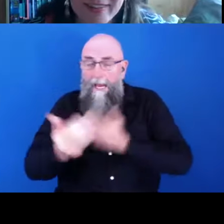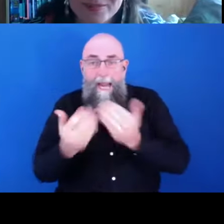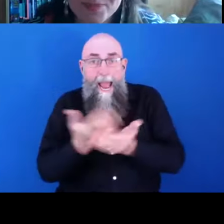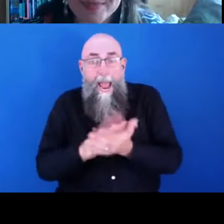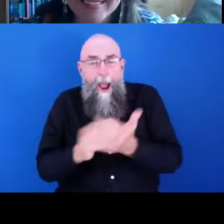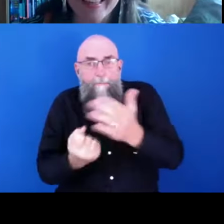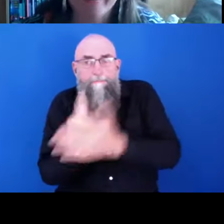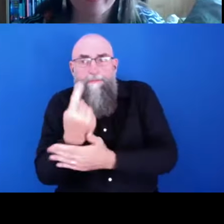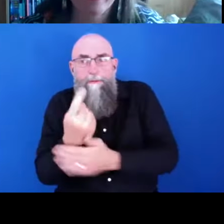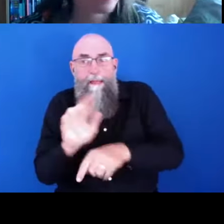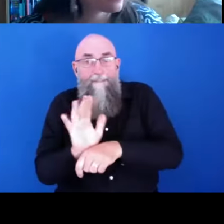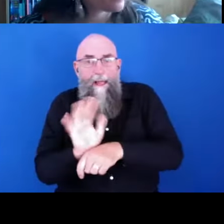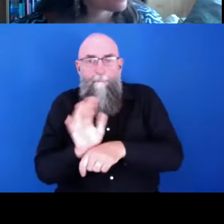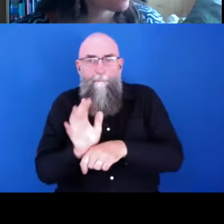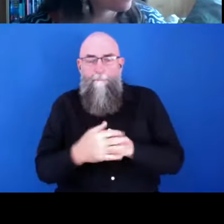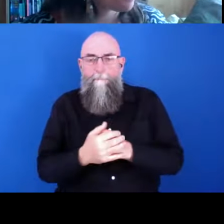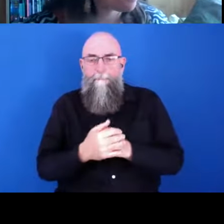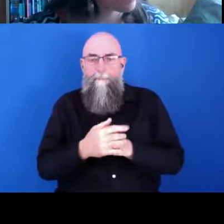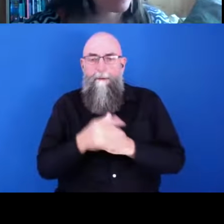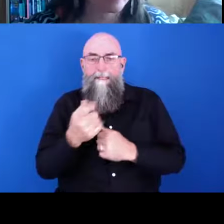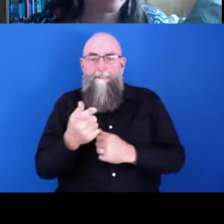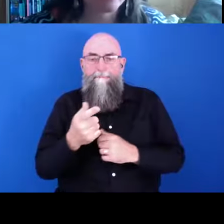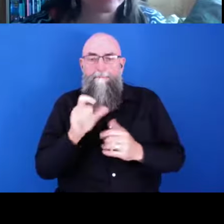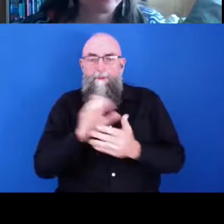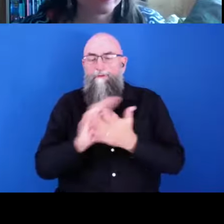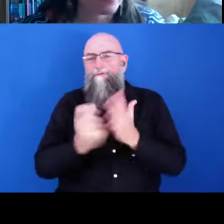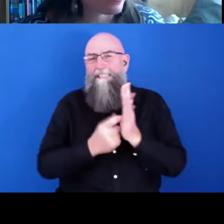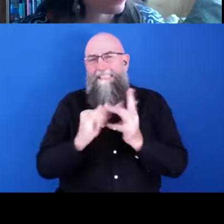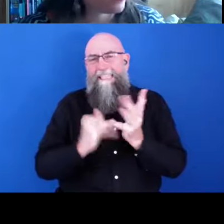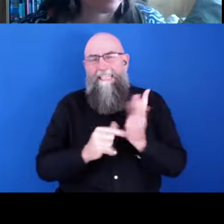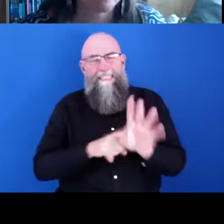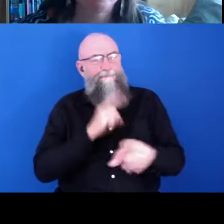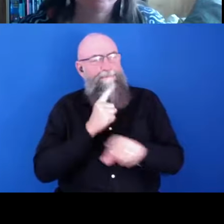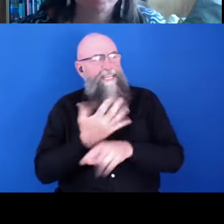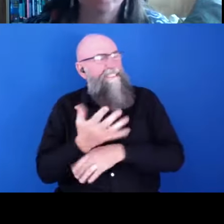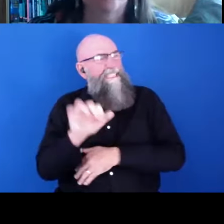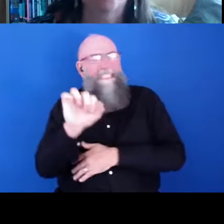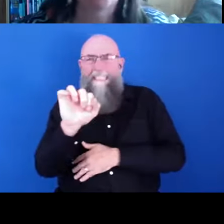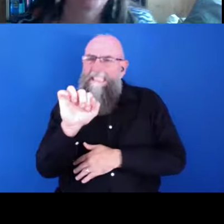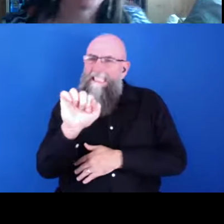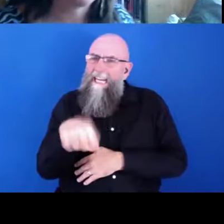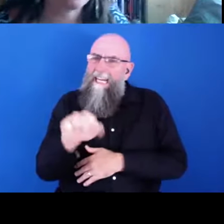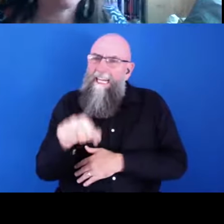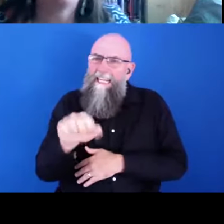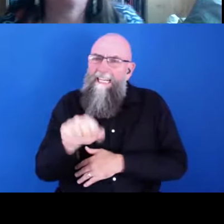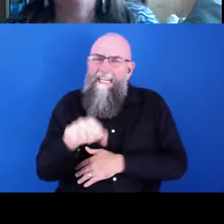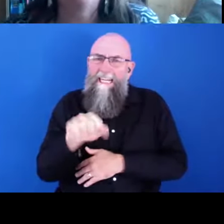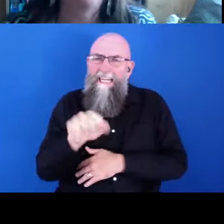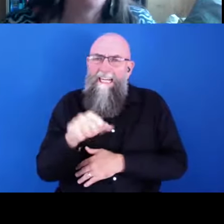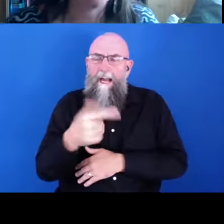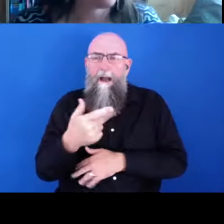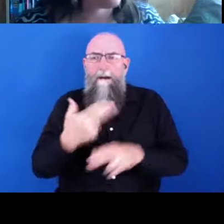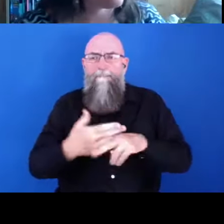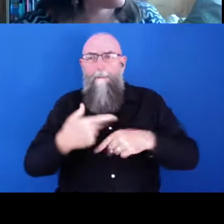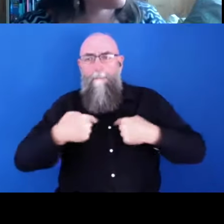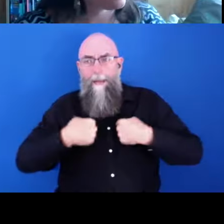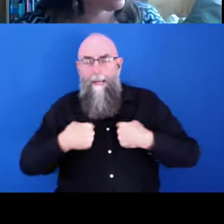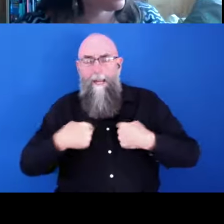Yeah, sure. So, I mean, I guess the, um, the only other thing that I wanted to say was I feel like it's a, um, that,